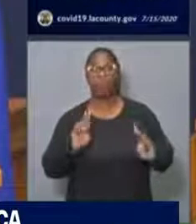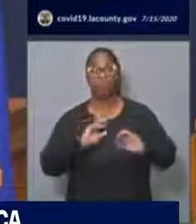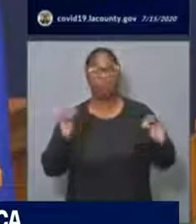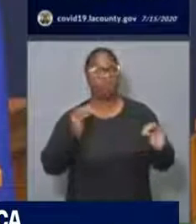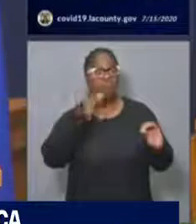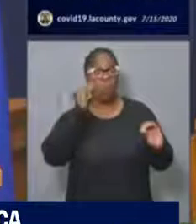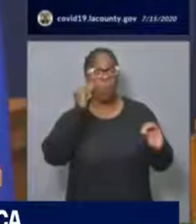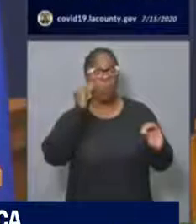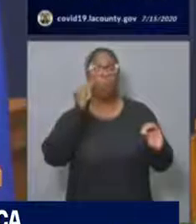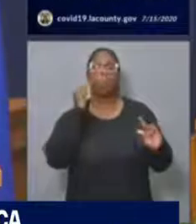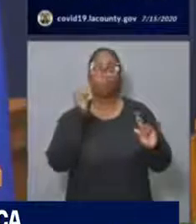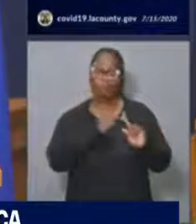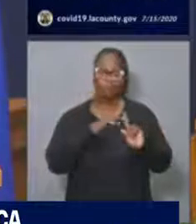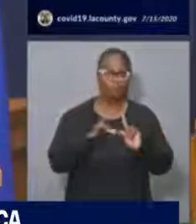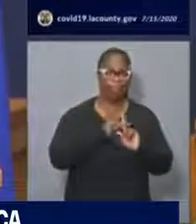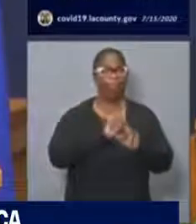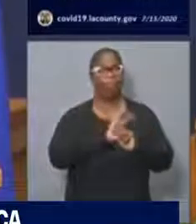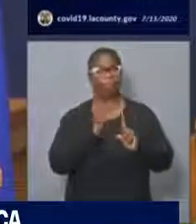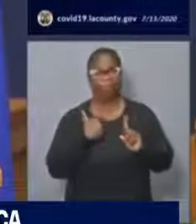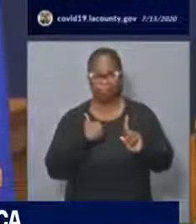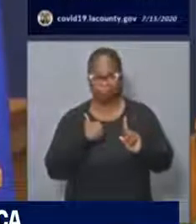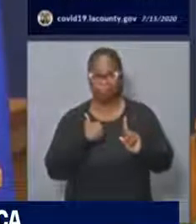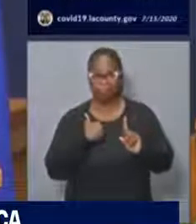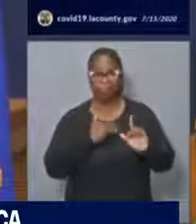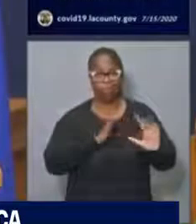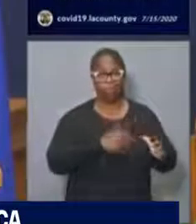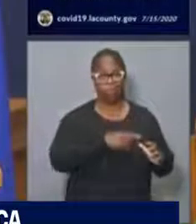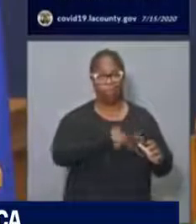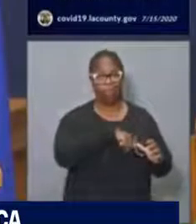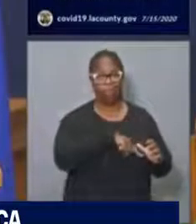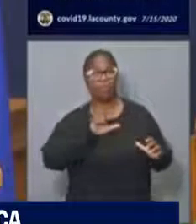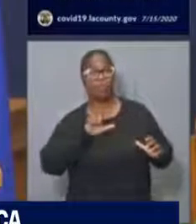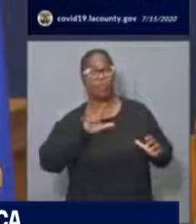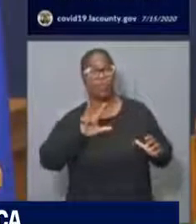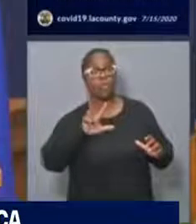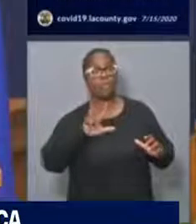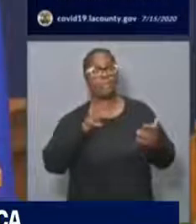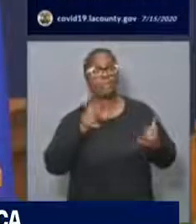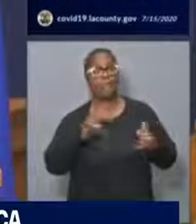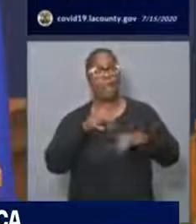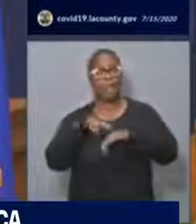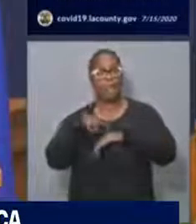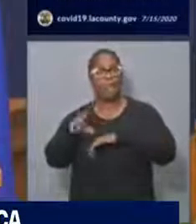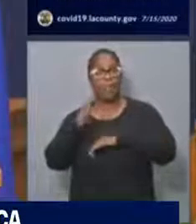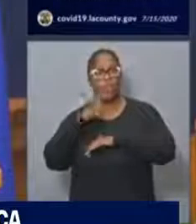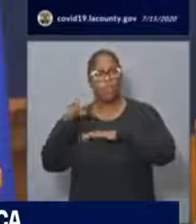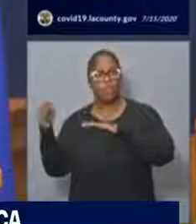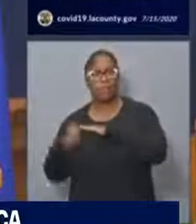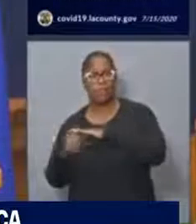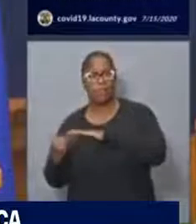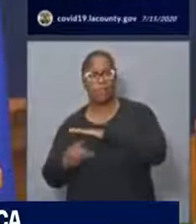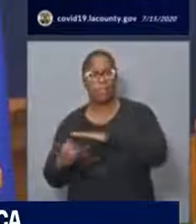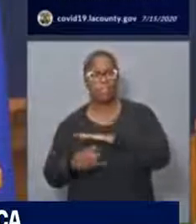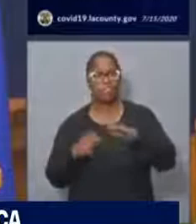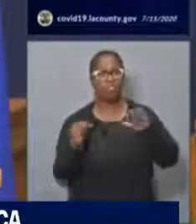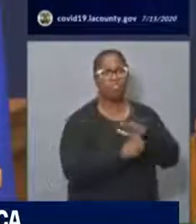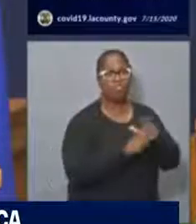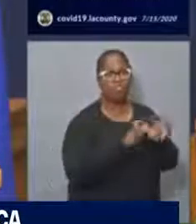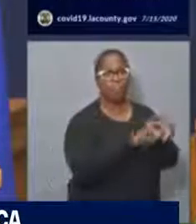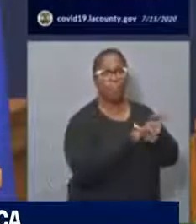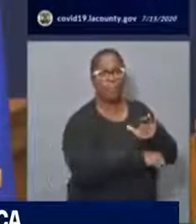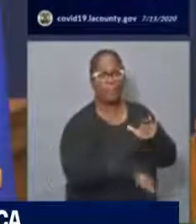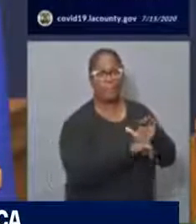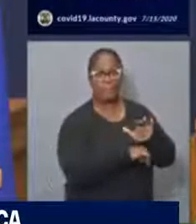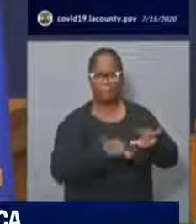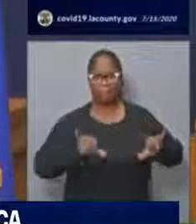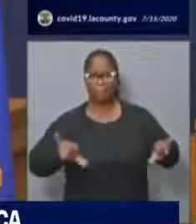experiencing homelessness, and among these cases, 303 referred to isolation and quarantine sites where they could